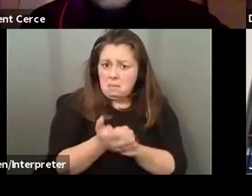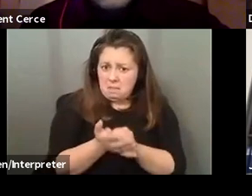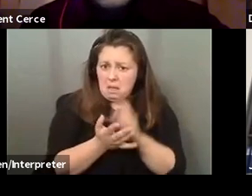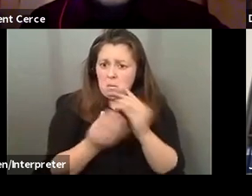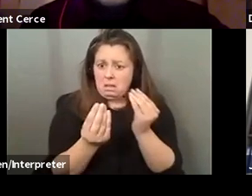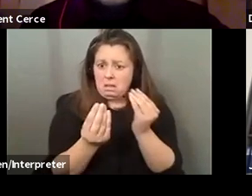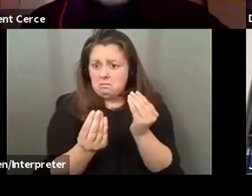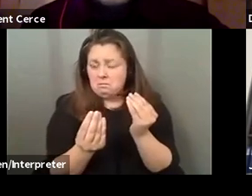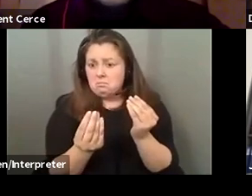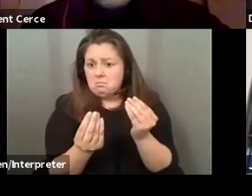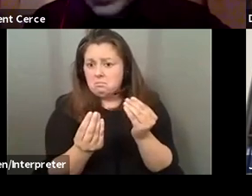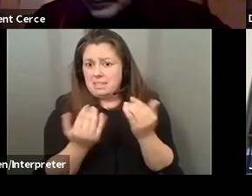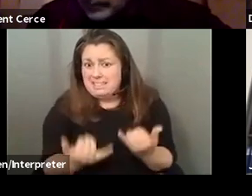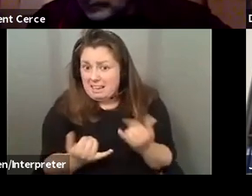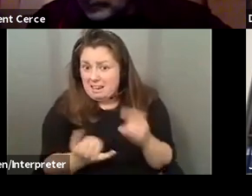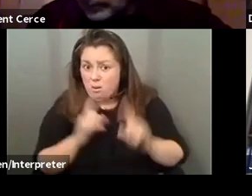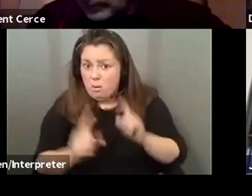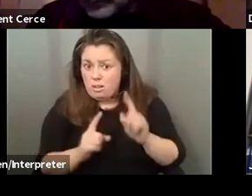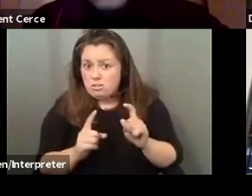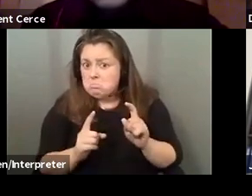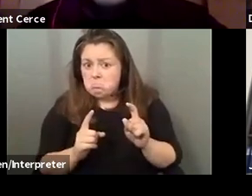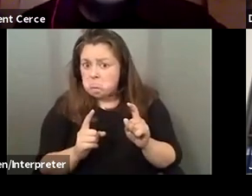Does anybody have any questions or comments on that?